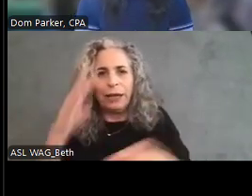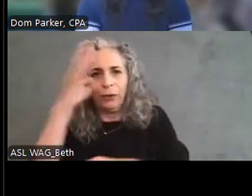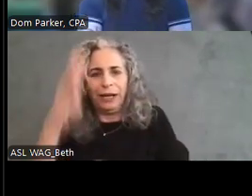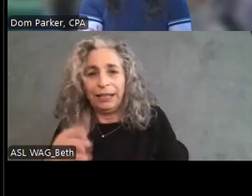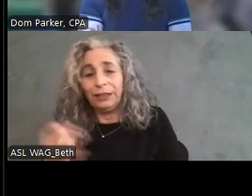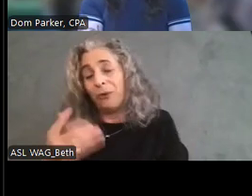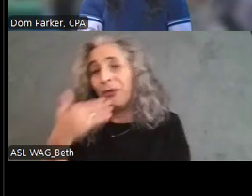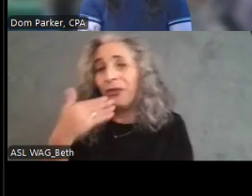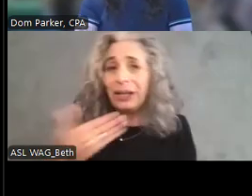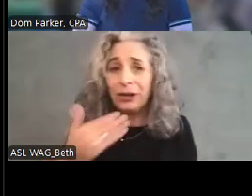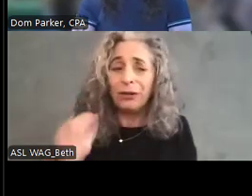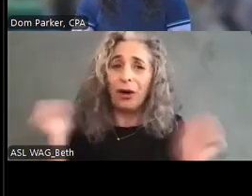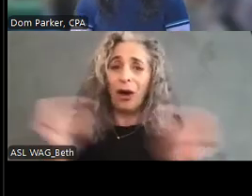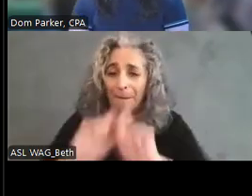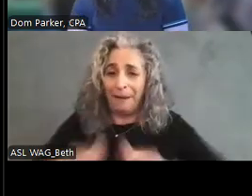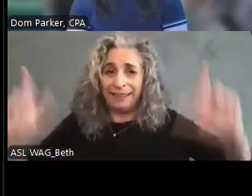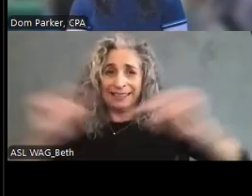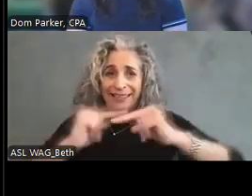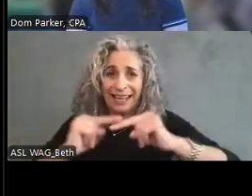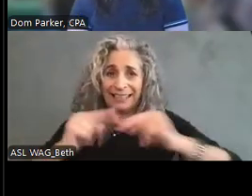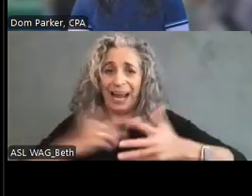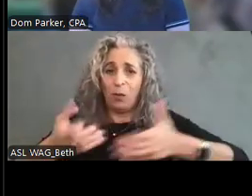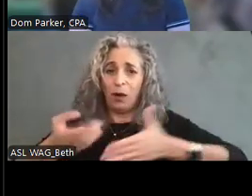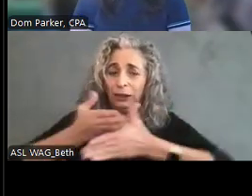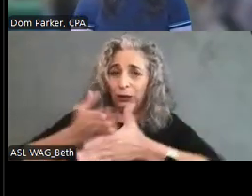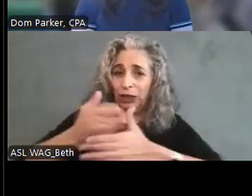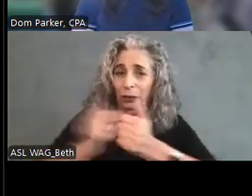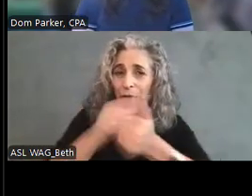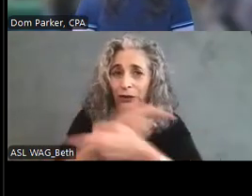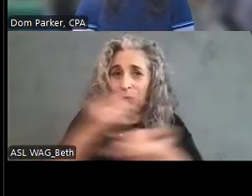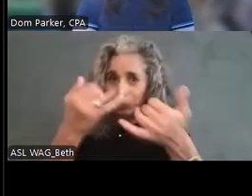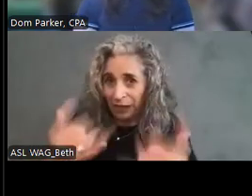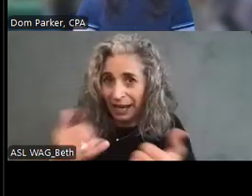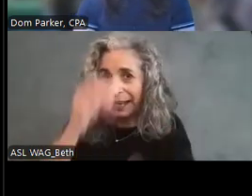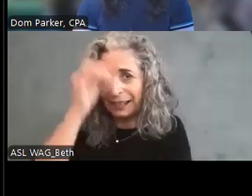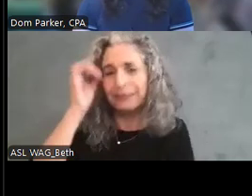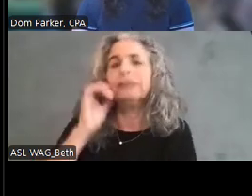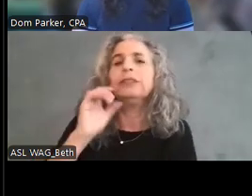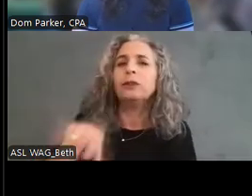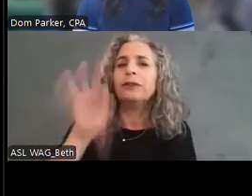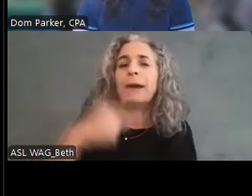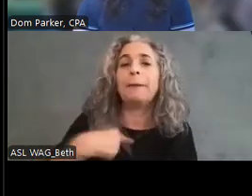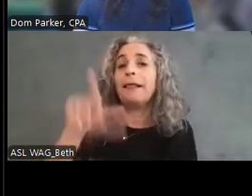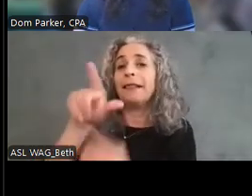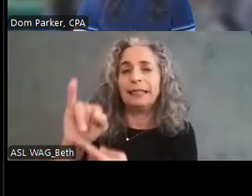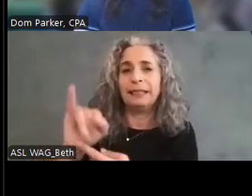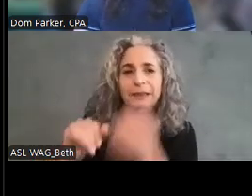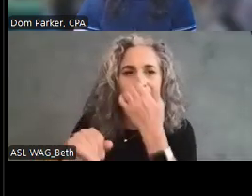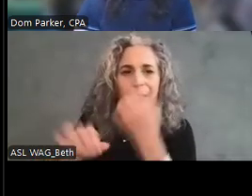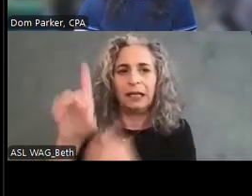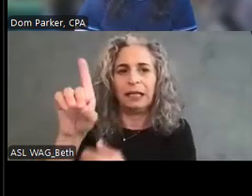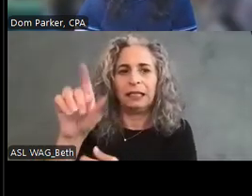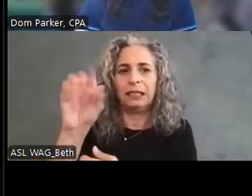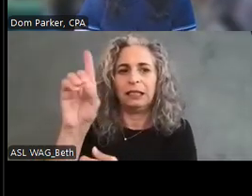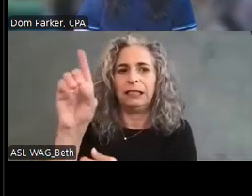Those are all the slides and the details I've put together. You can find me on LinkedIn under Dom Parker. My email address is